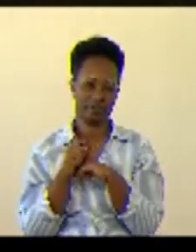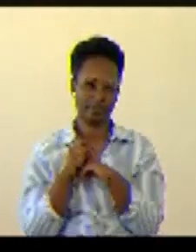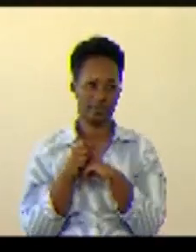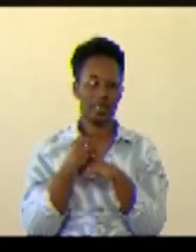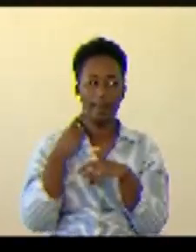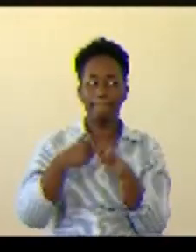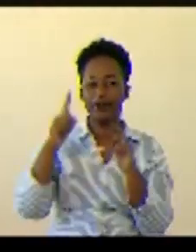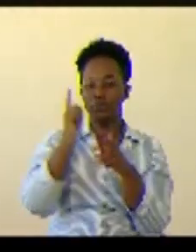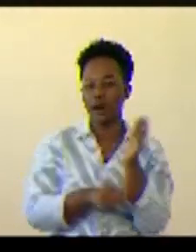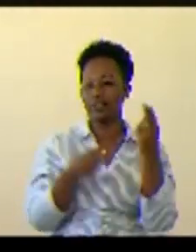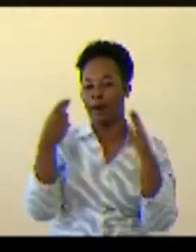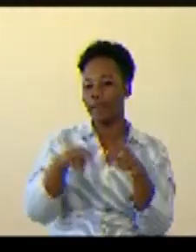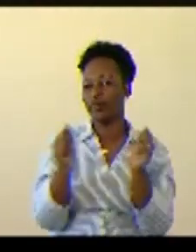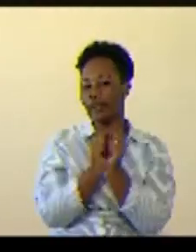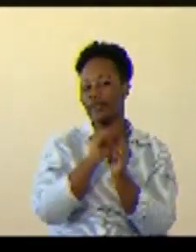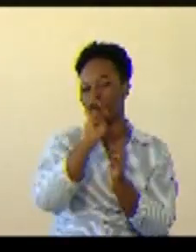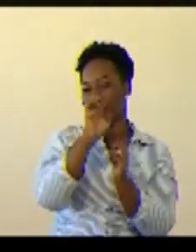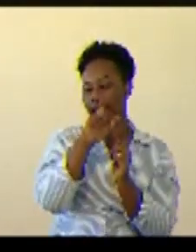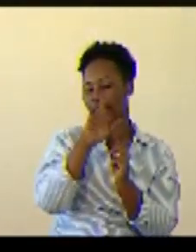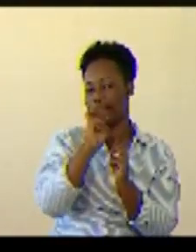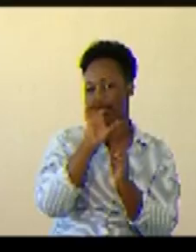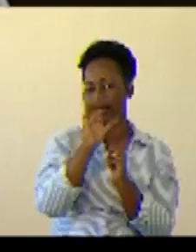But what happens with the electronegativity?